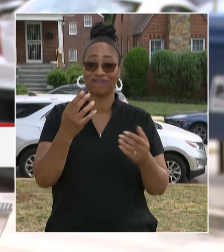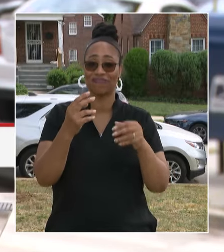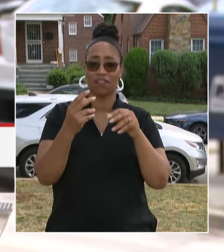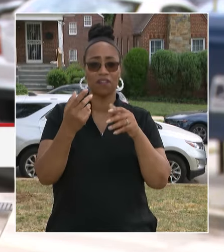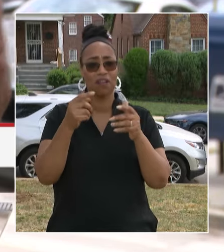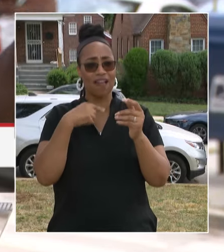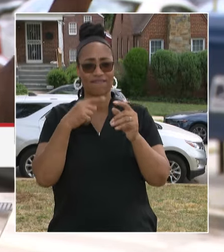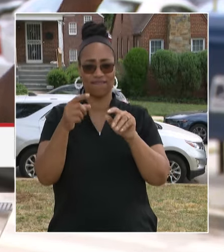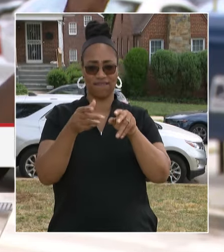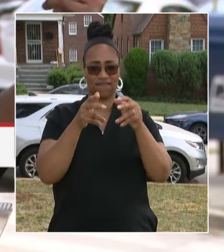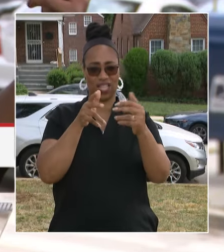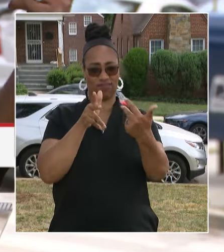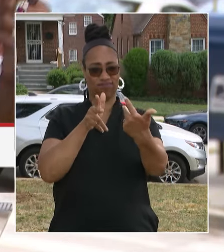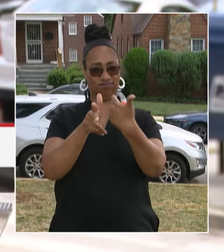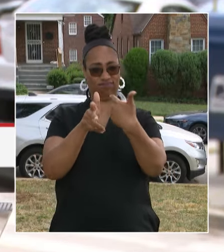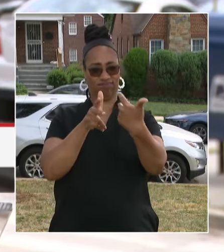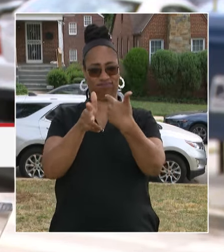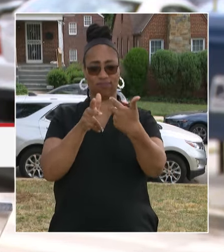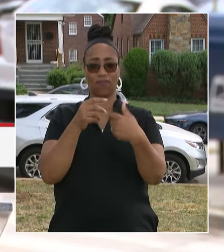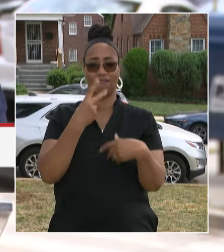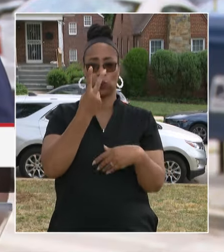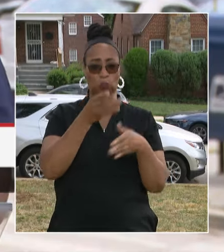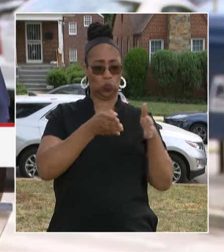medium, 2 lanes of traffic coming back this way.